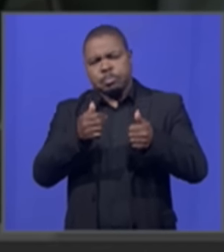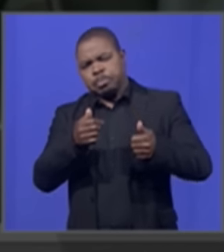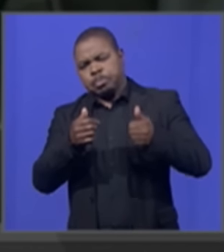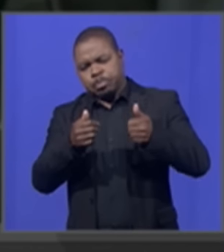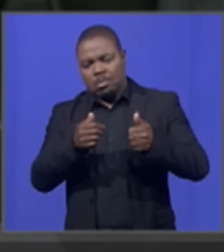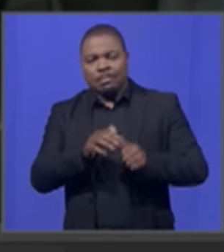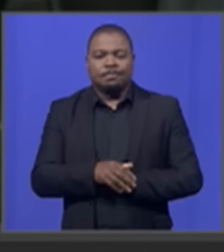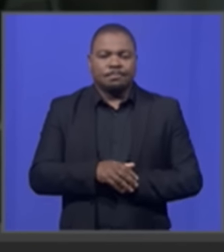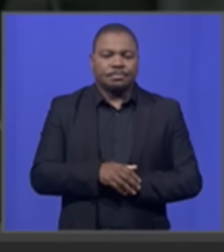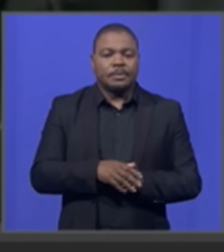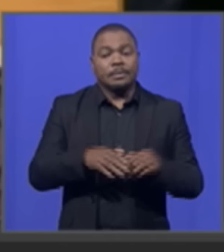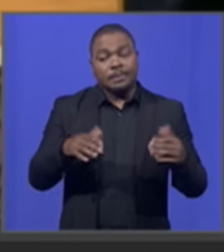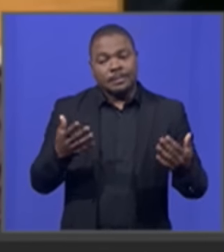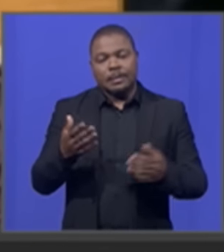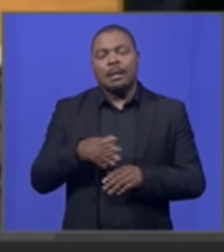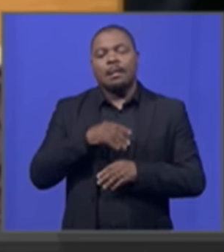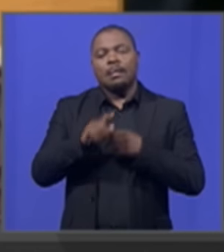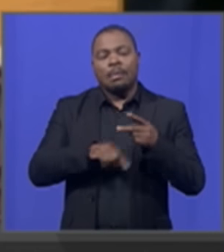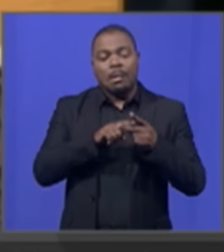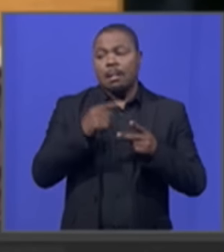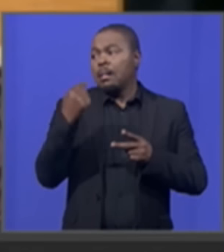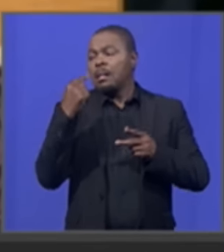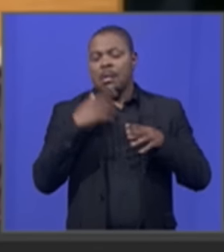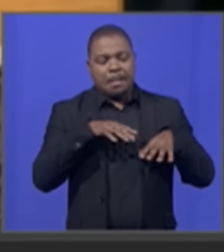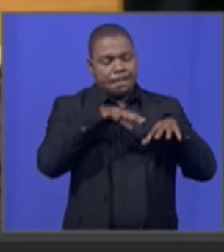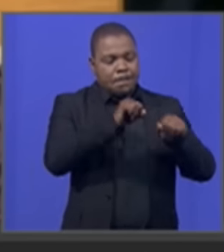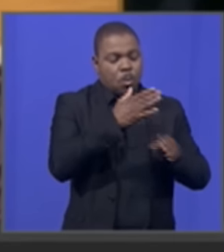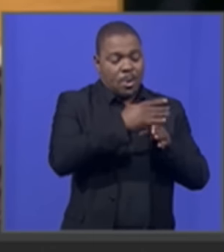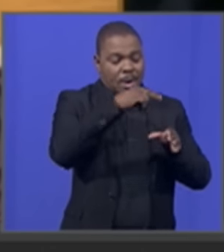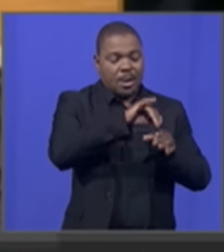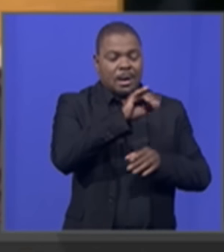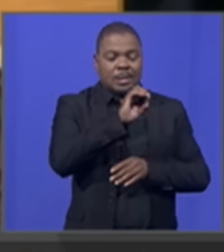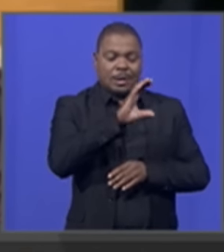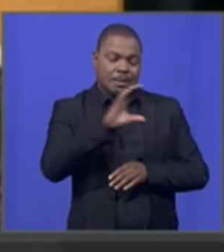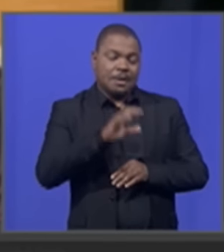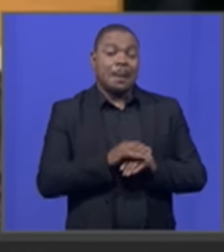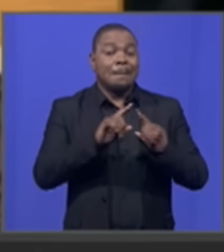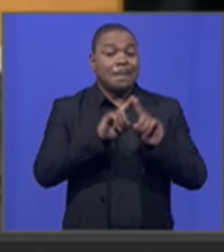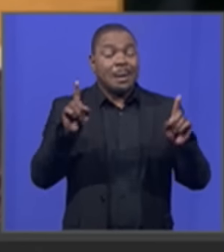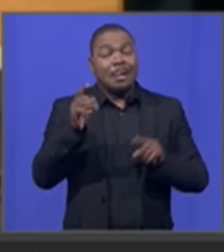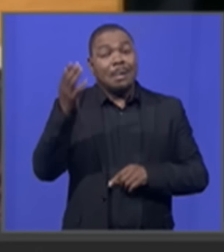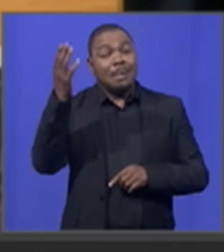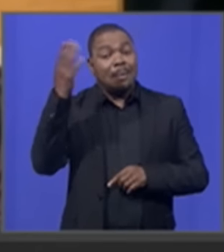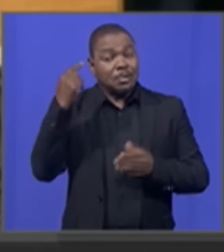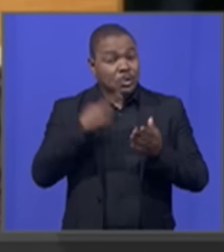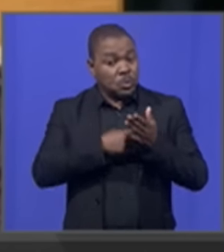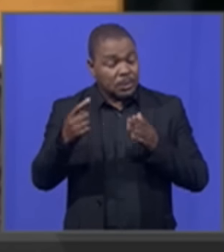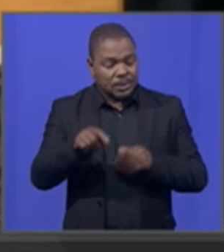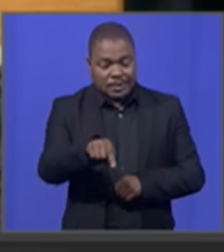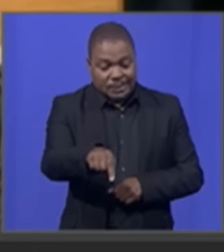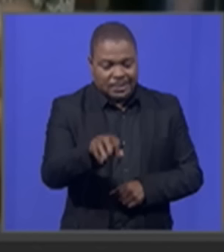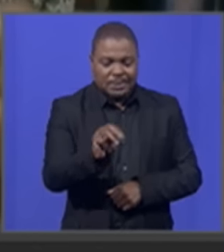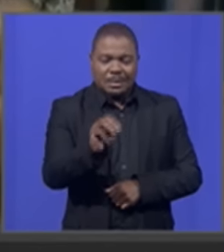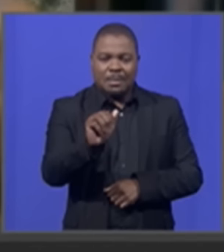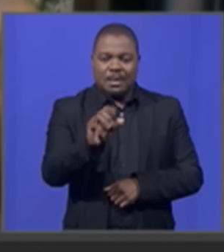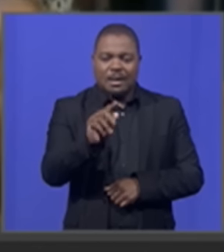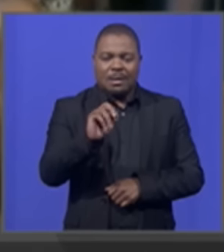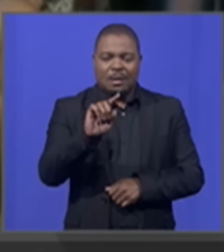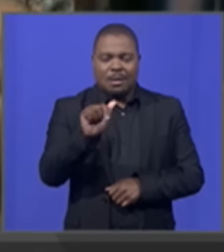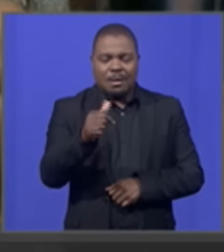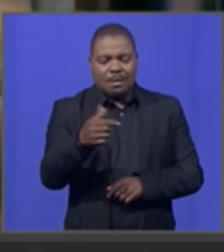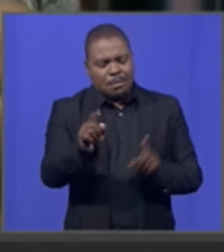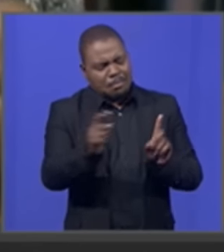dibokwane o ile a rwala marapo go IDEC. Bekeng ya go feta o ile a lebana le bogale bja komishene ya Matlanka a leka go